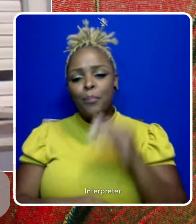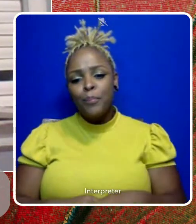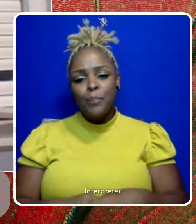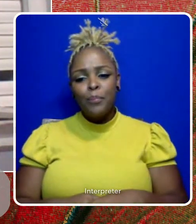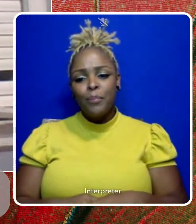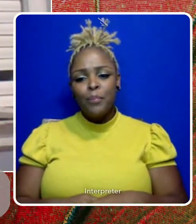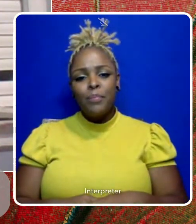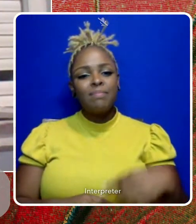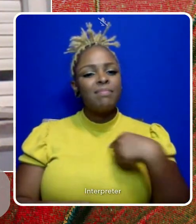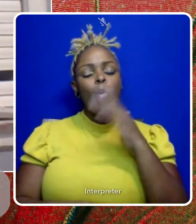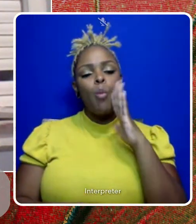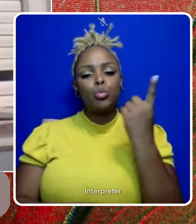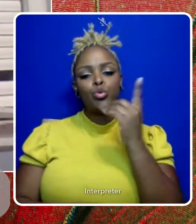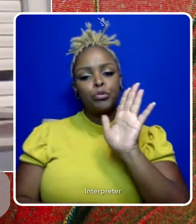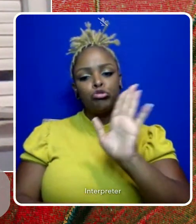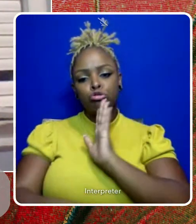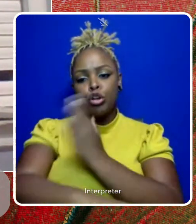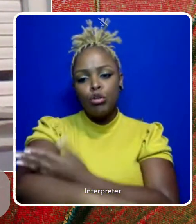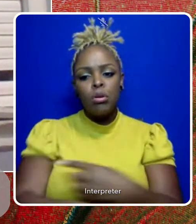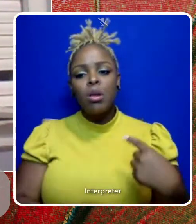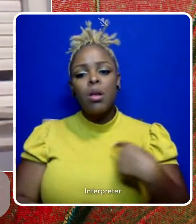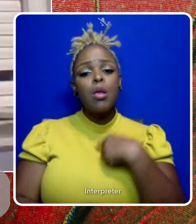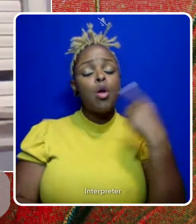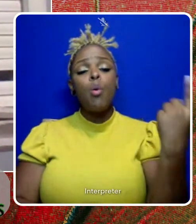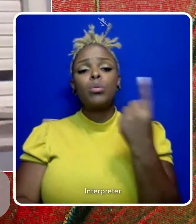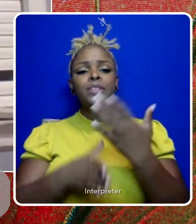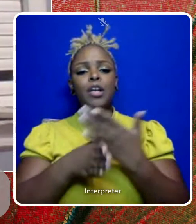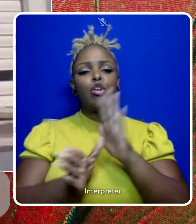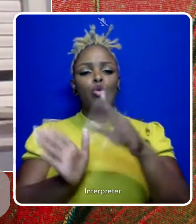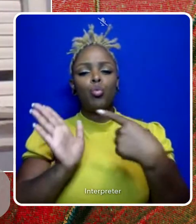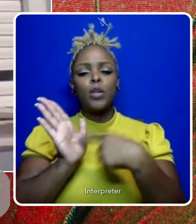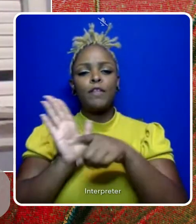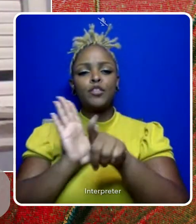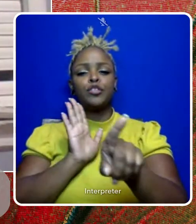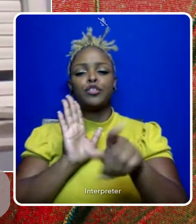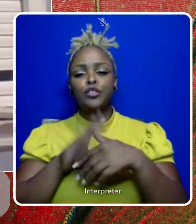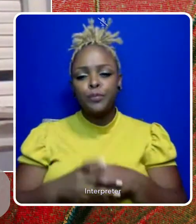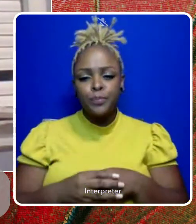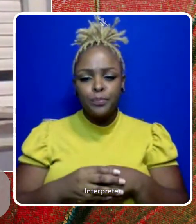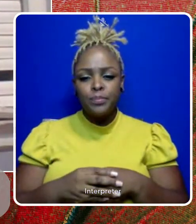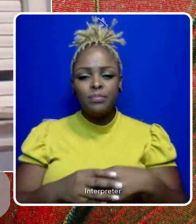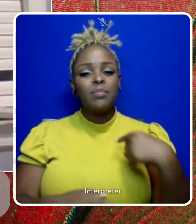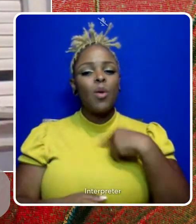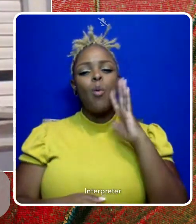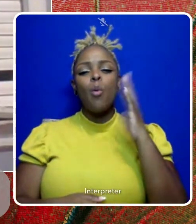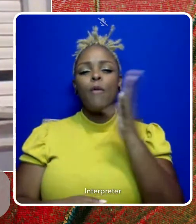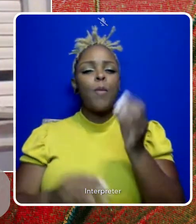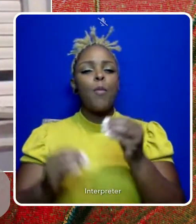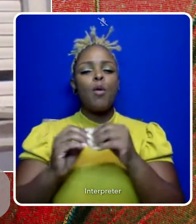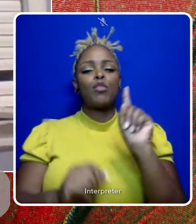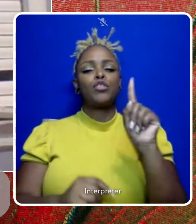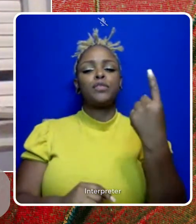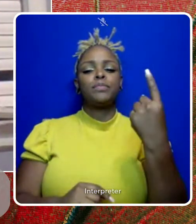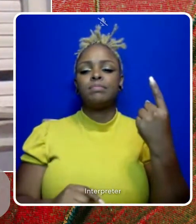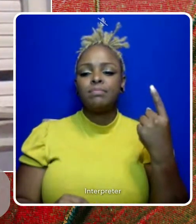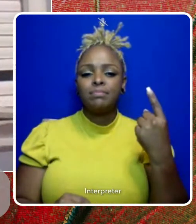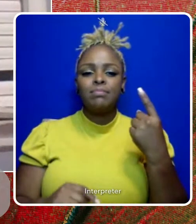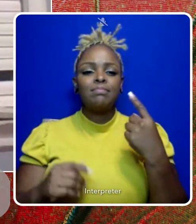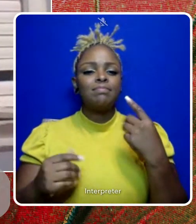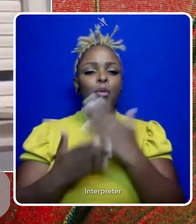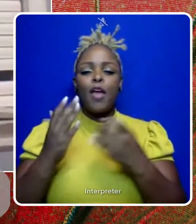your reflection, and I will never be more than just an extension of you. You, it's only